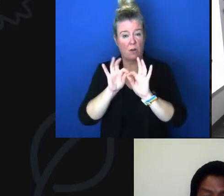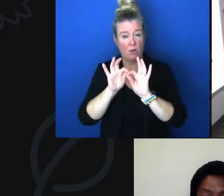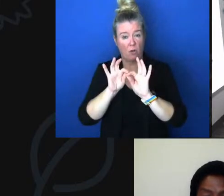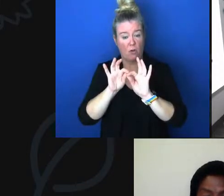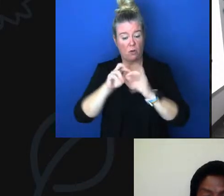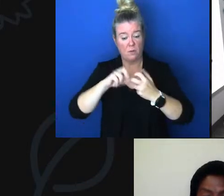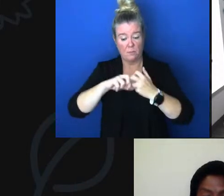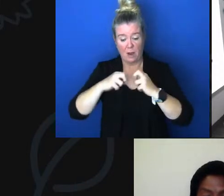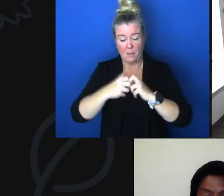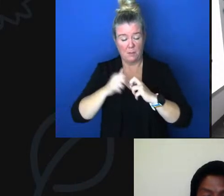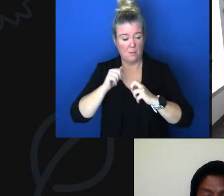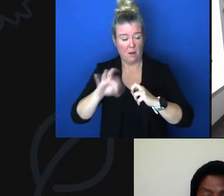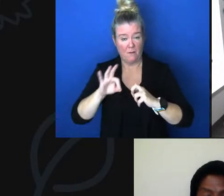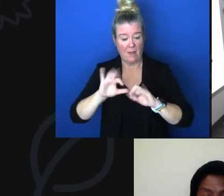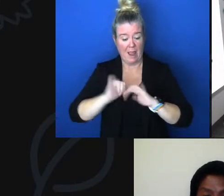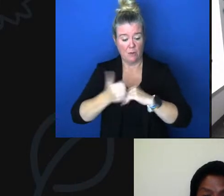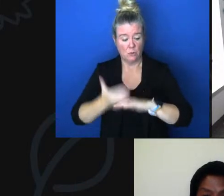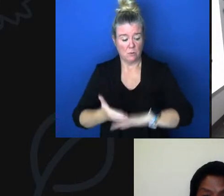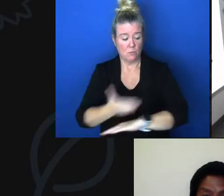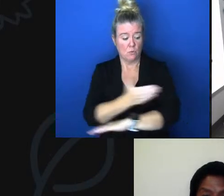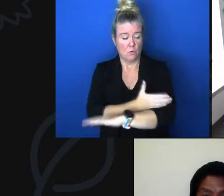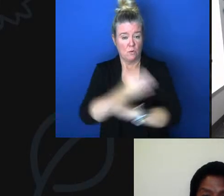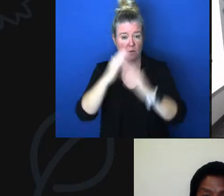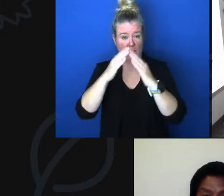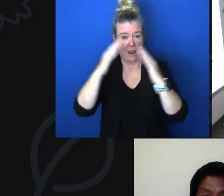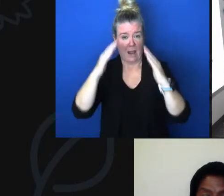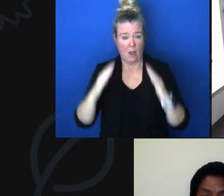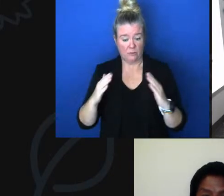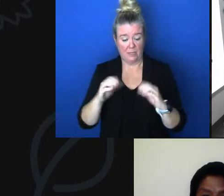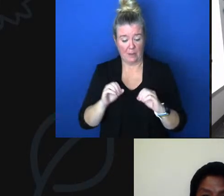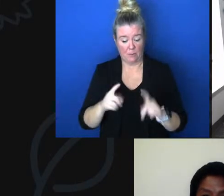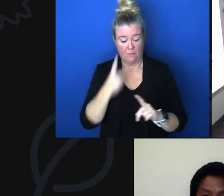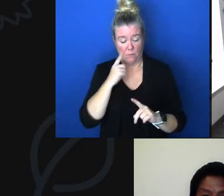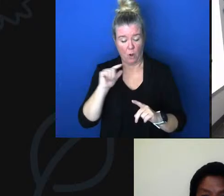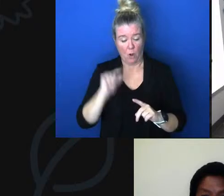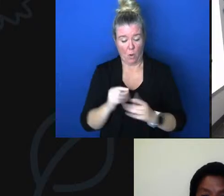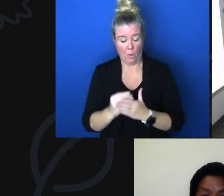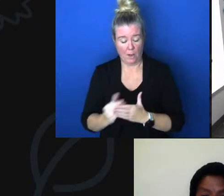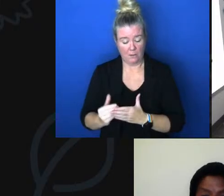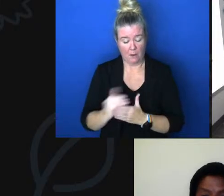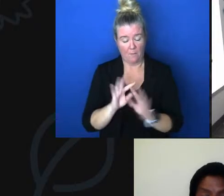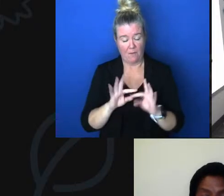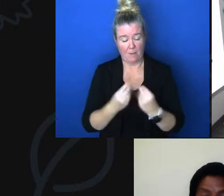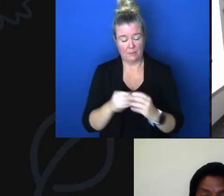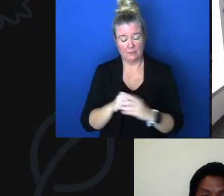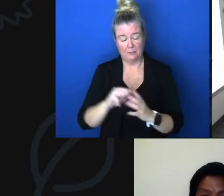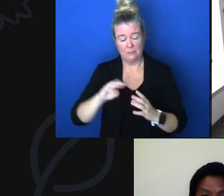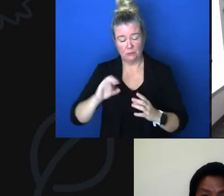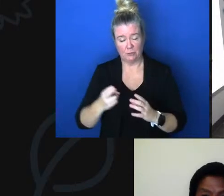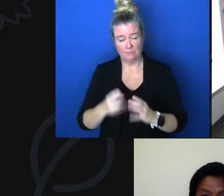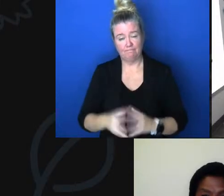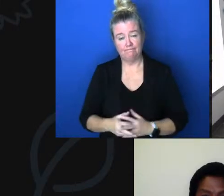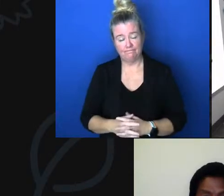issue of improving housing opportunities for low-income families in Michigan.